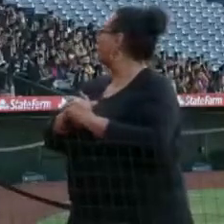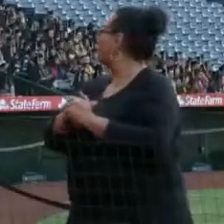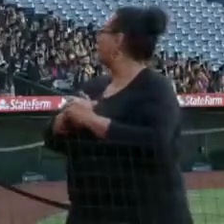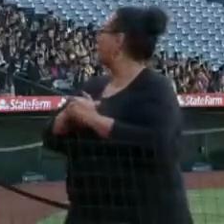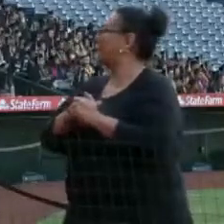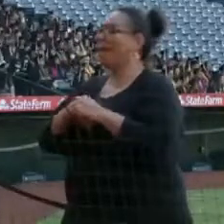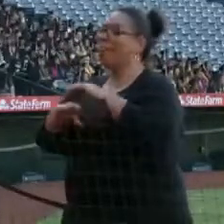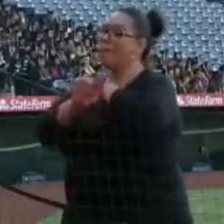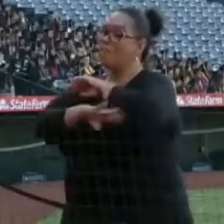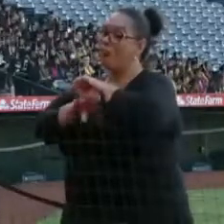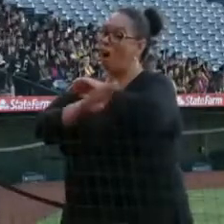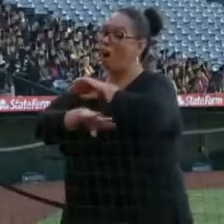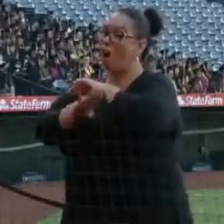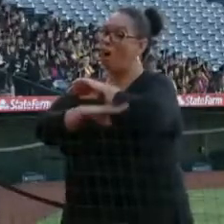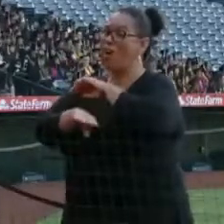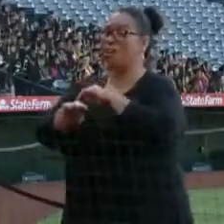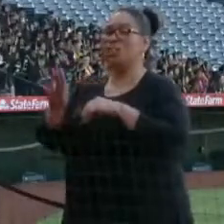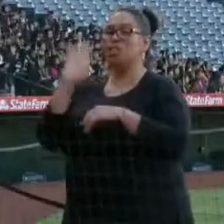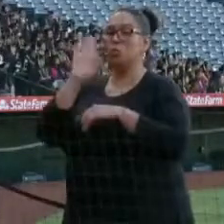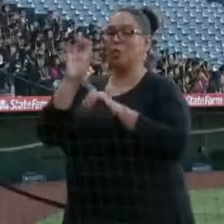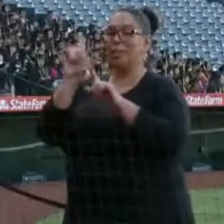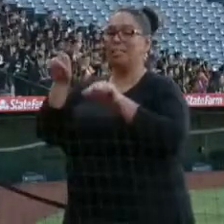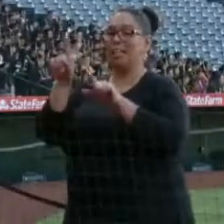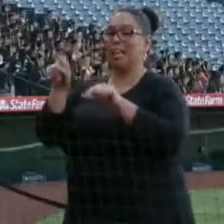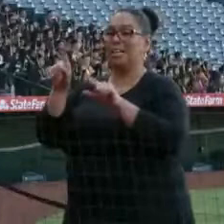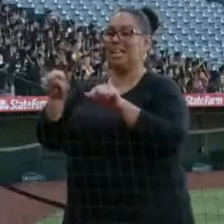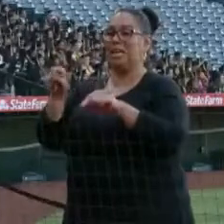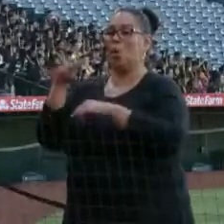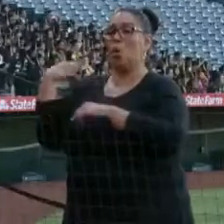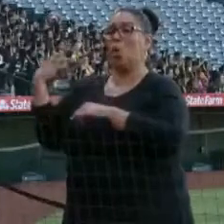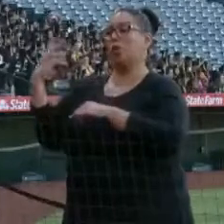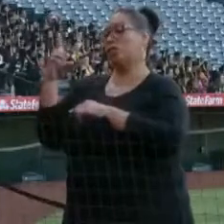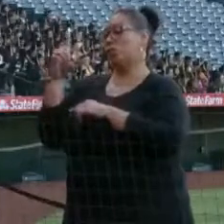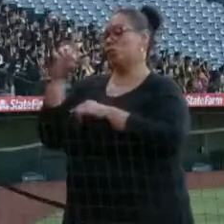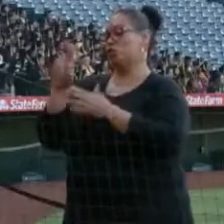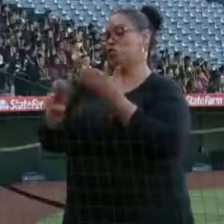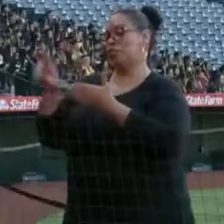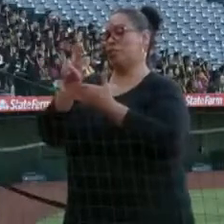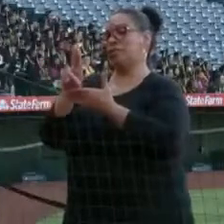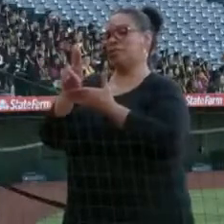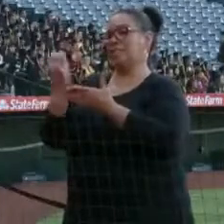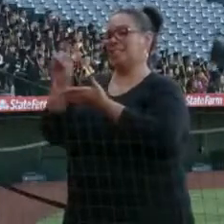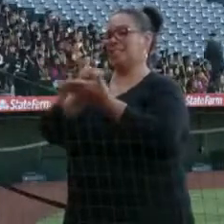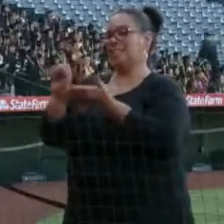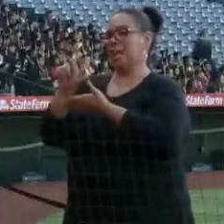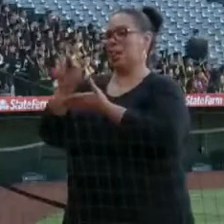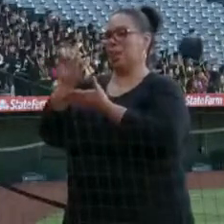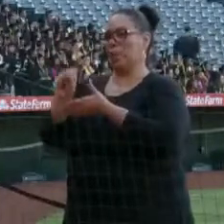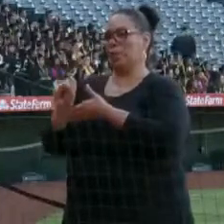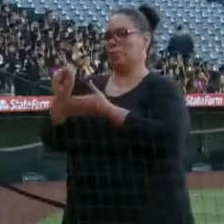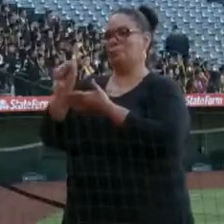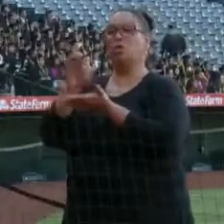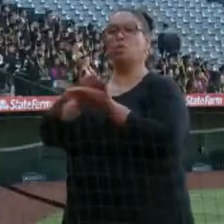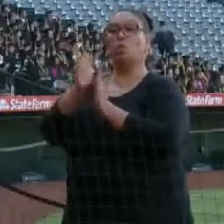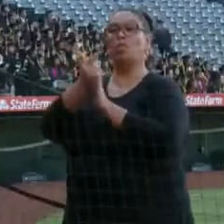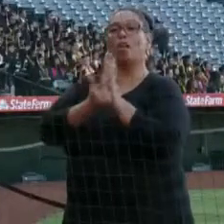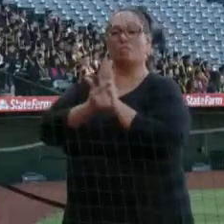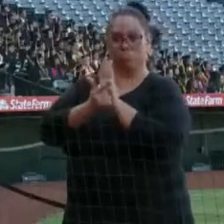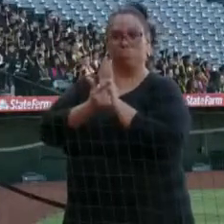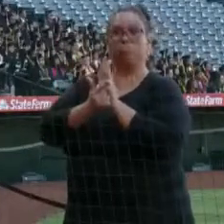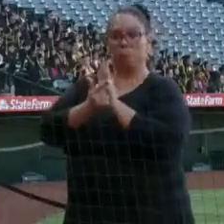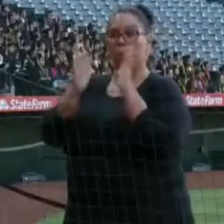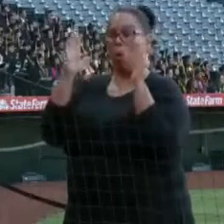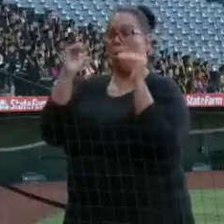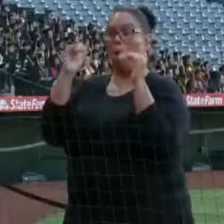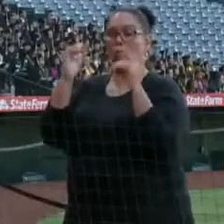Next fall, Elise will be attending the Washington University in St. Louis School of Law and hope someday